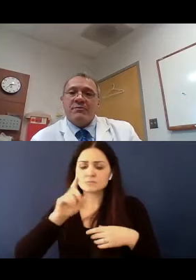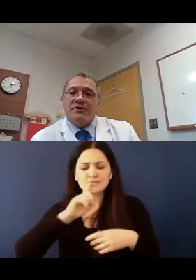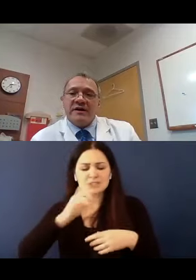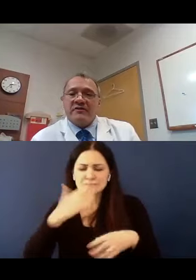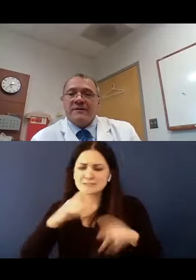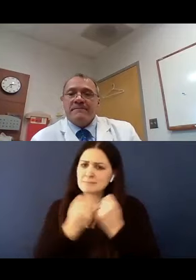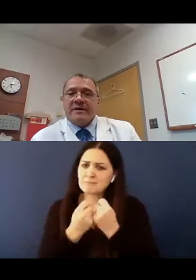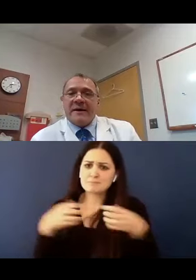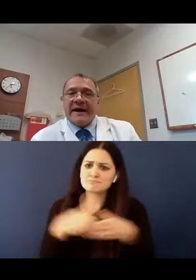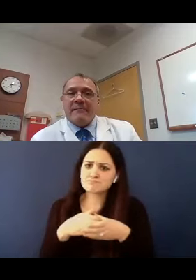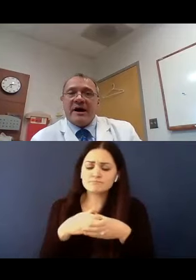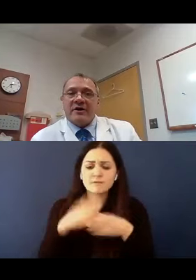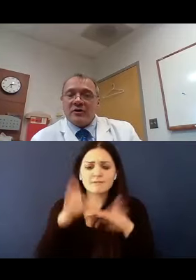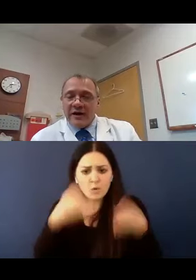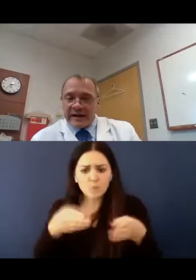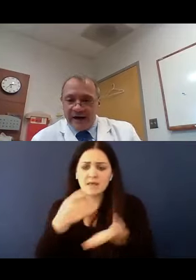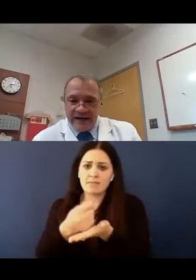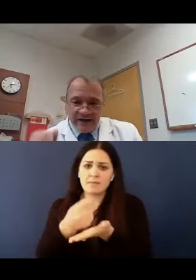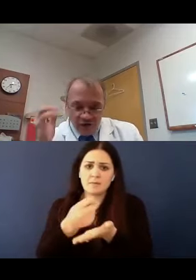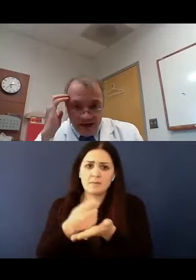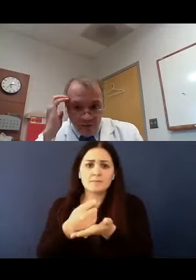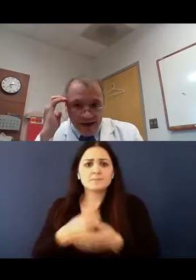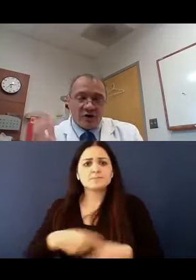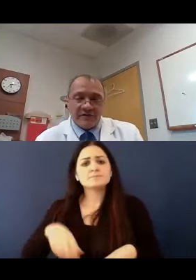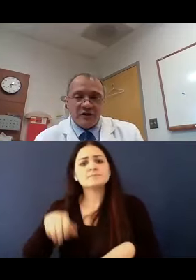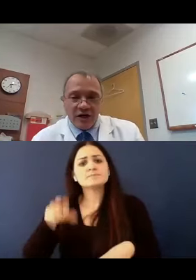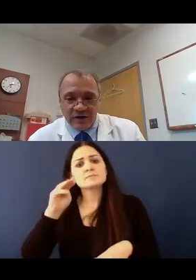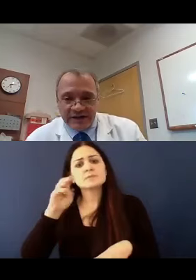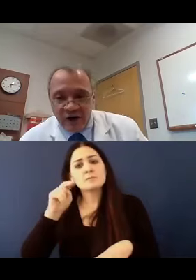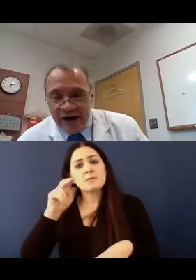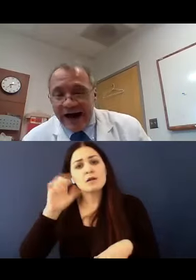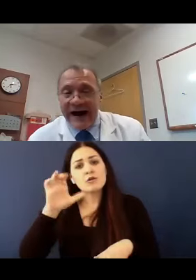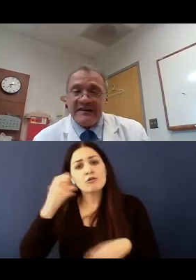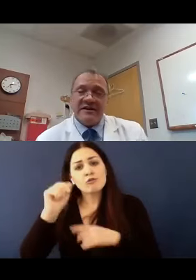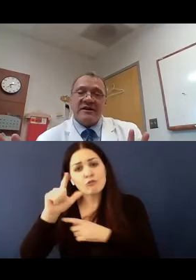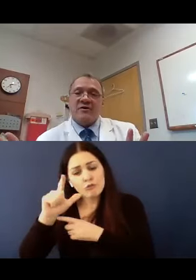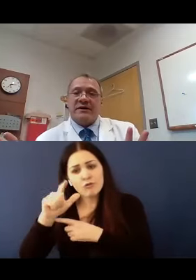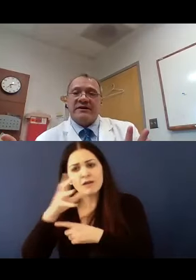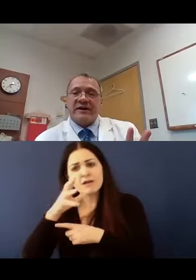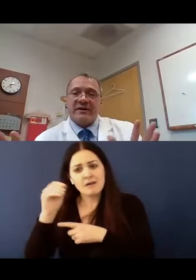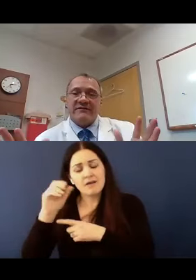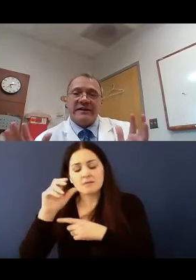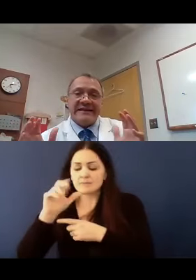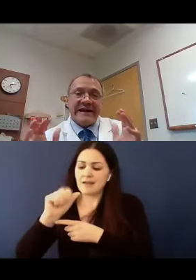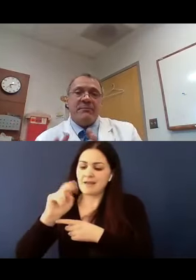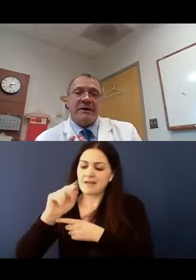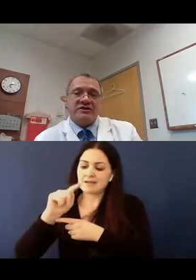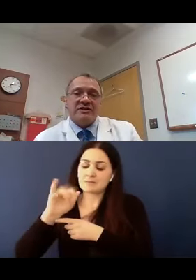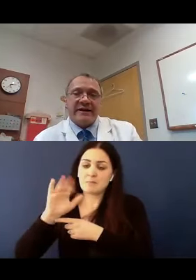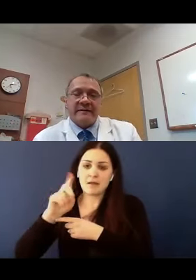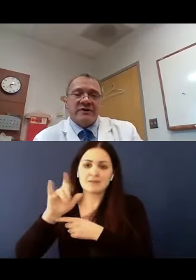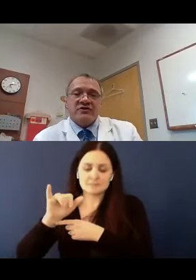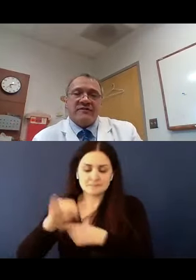the therapeutics, monoclonal antibody. As you may remember, or if you don't, these are IV therapies that are given in the